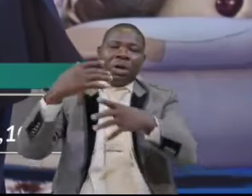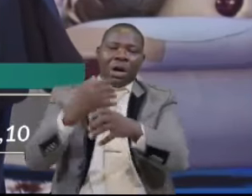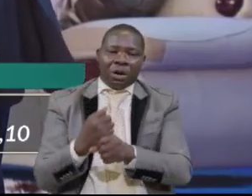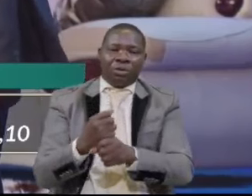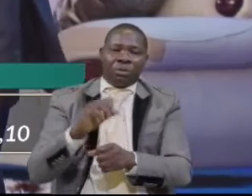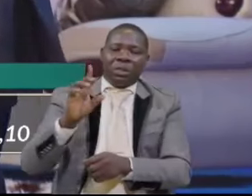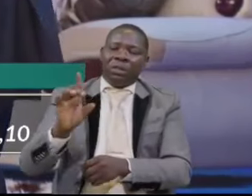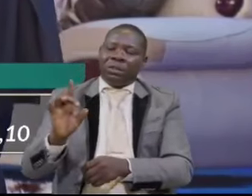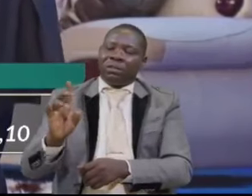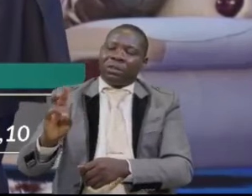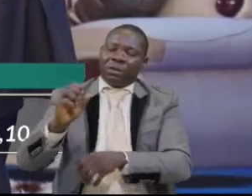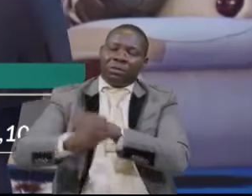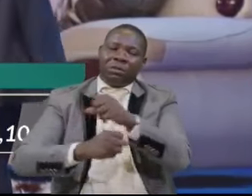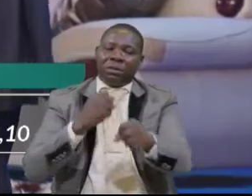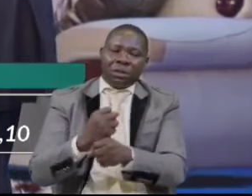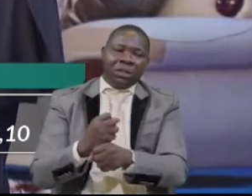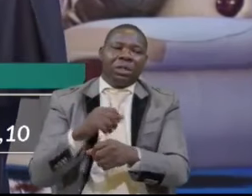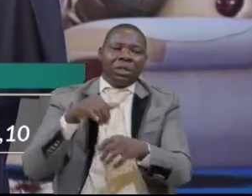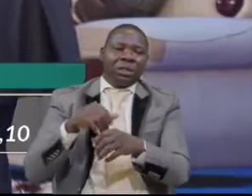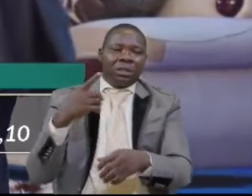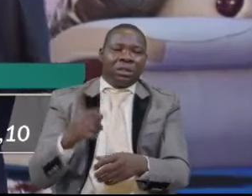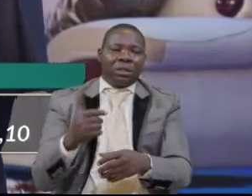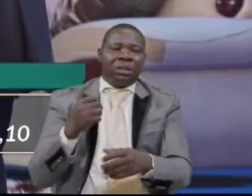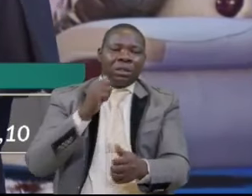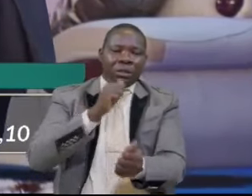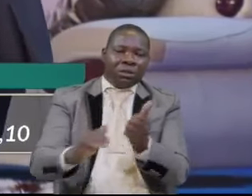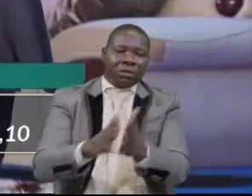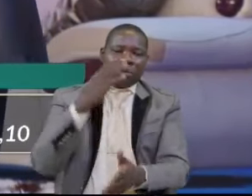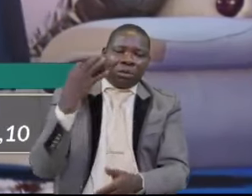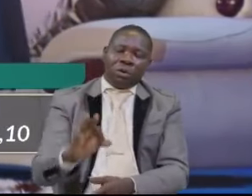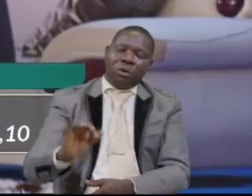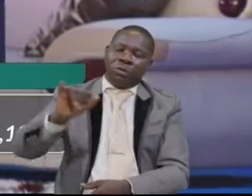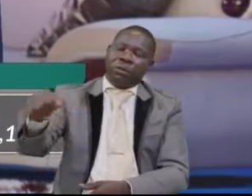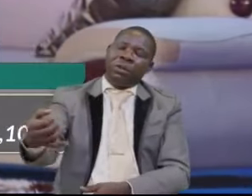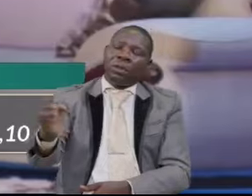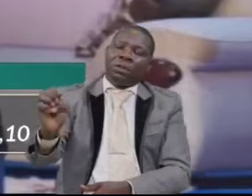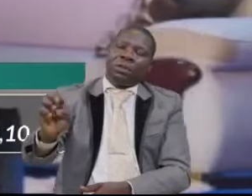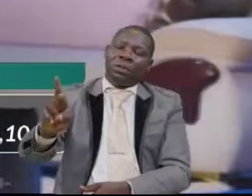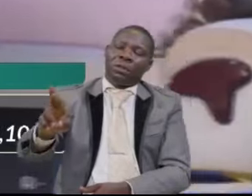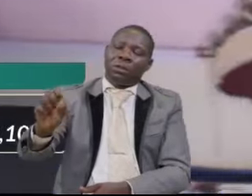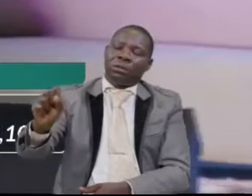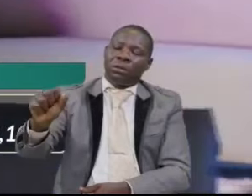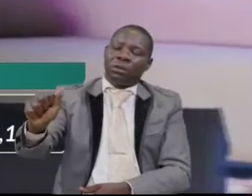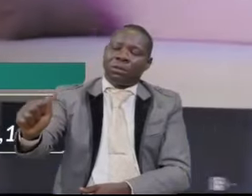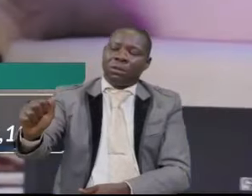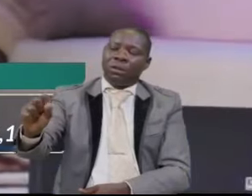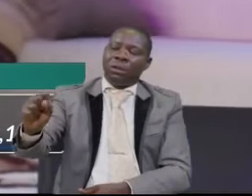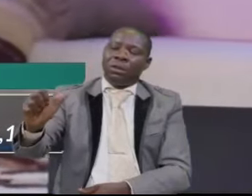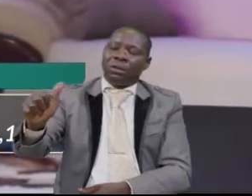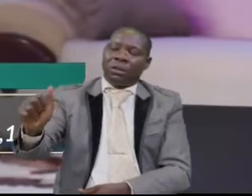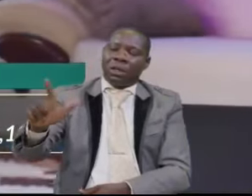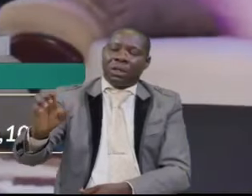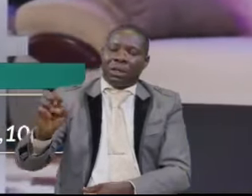the desolation of Jerusalem. Hold on, let's do some calculation here.